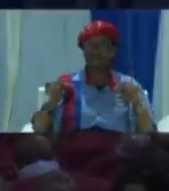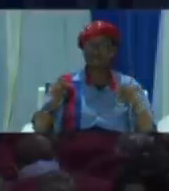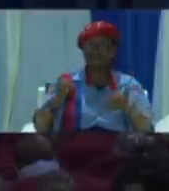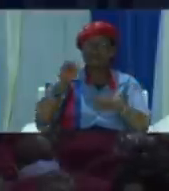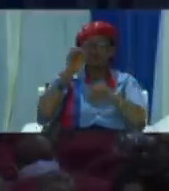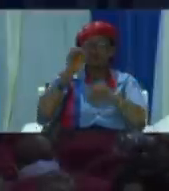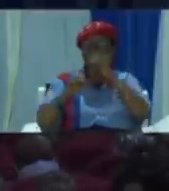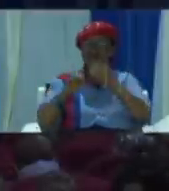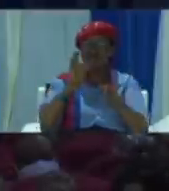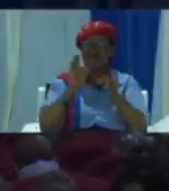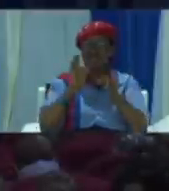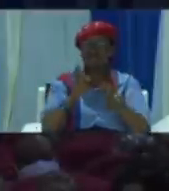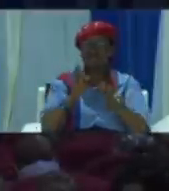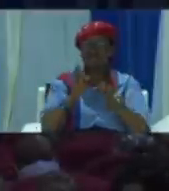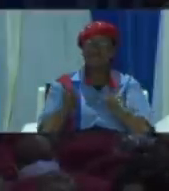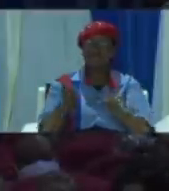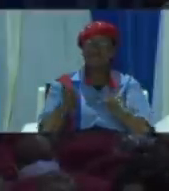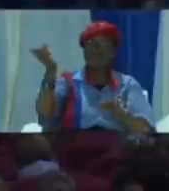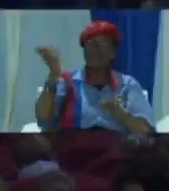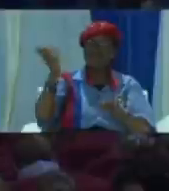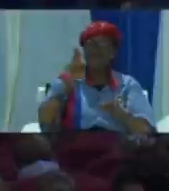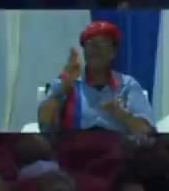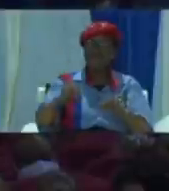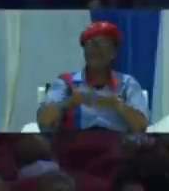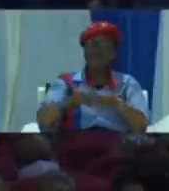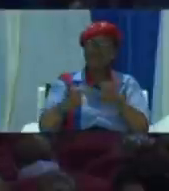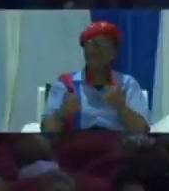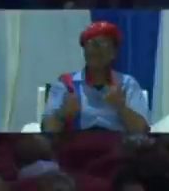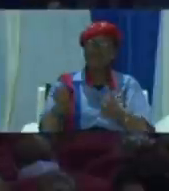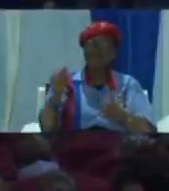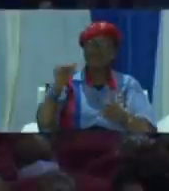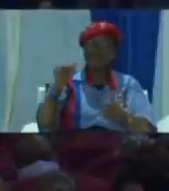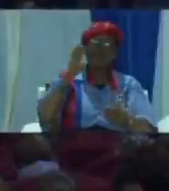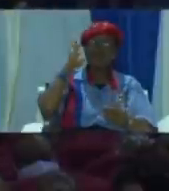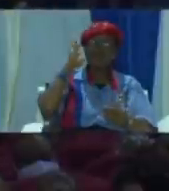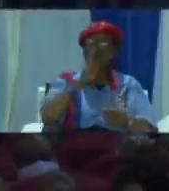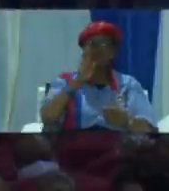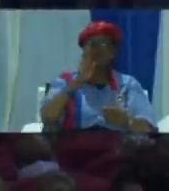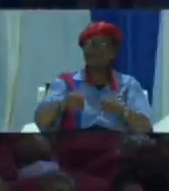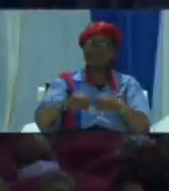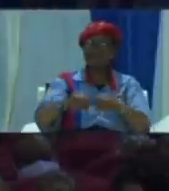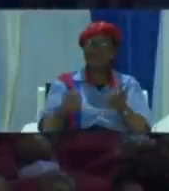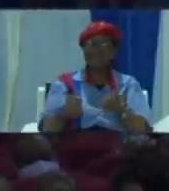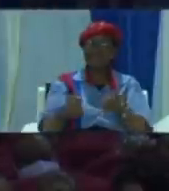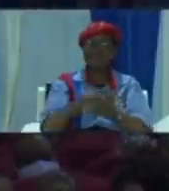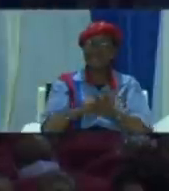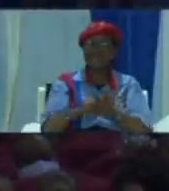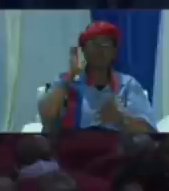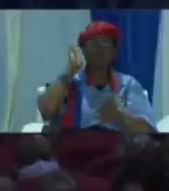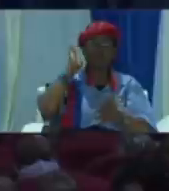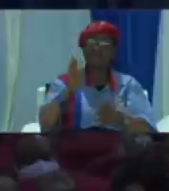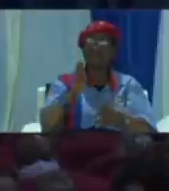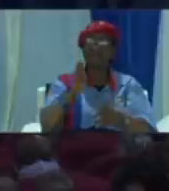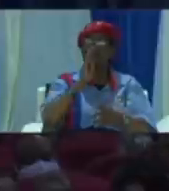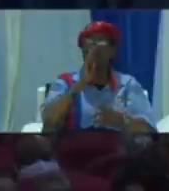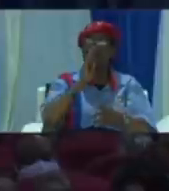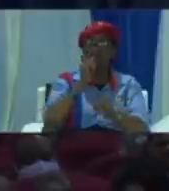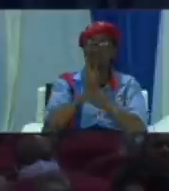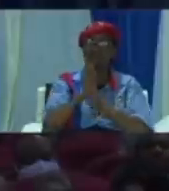if there are breaks, there will be breaks that will just be brief, that will lead you to something